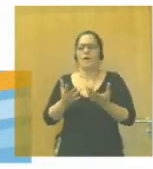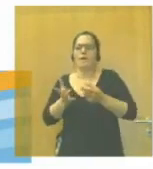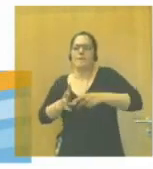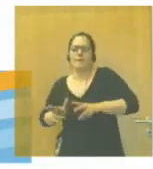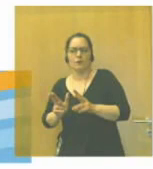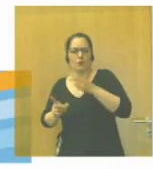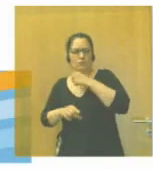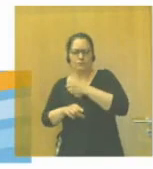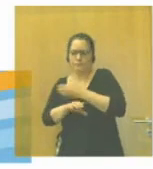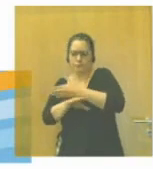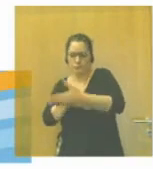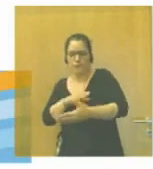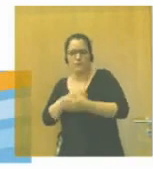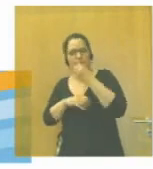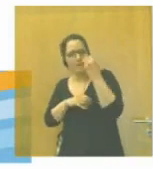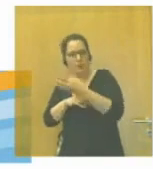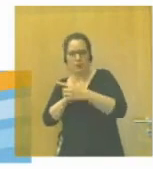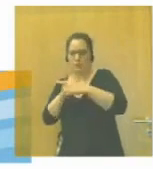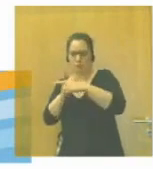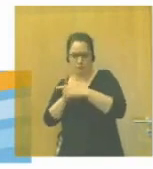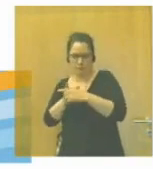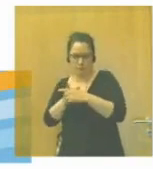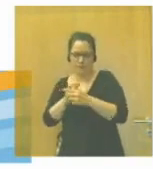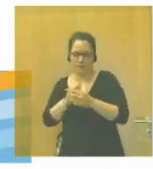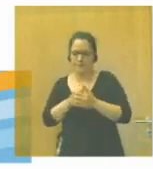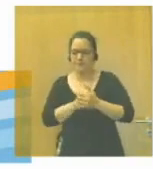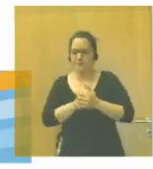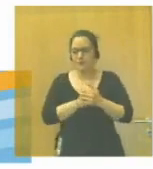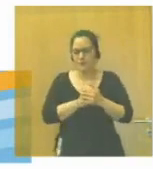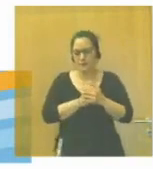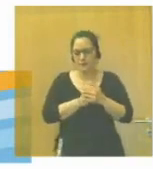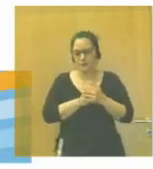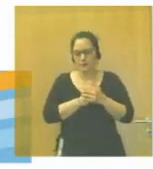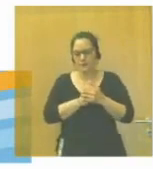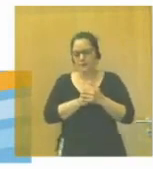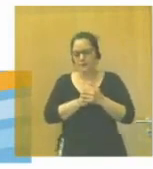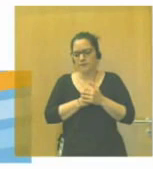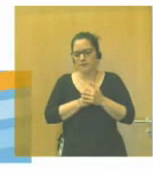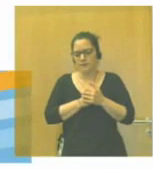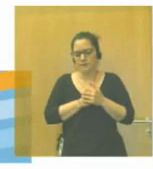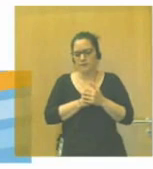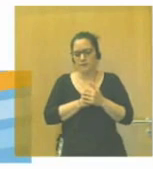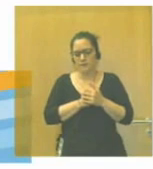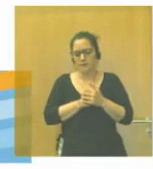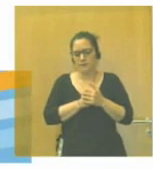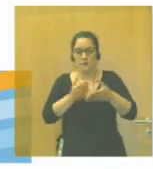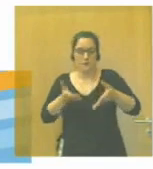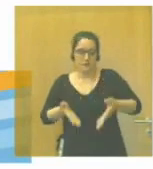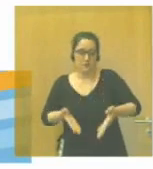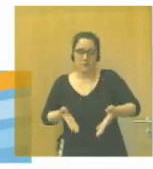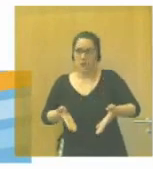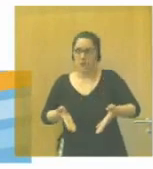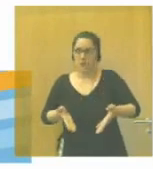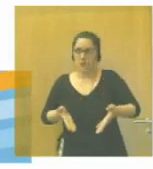is this is a suicide and mental health event, and these are highly interrelated, but